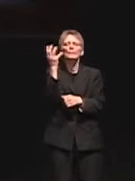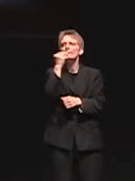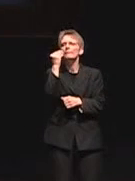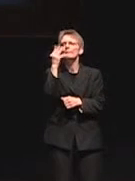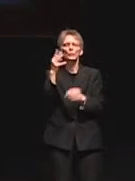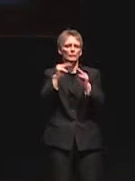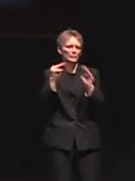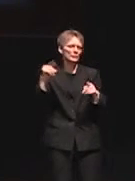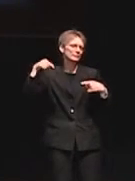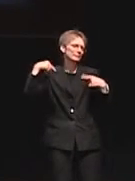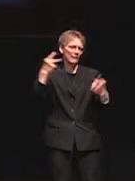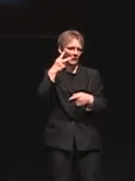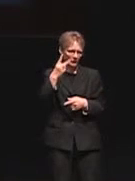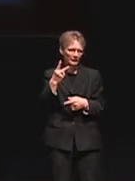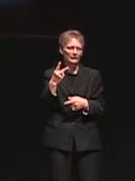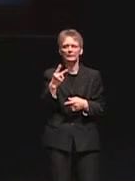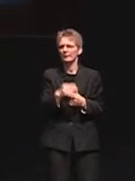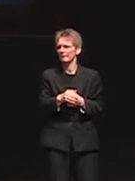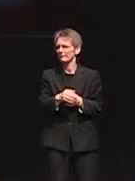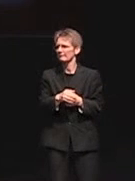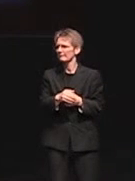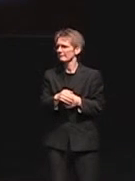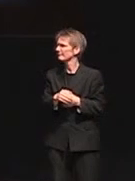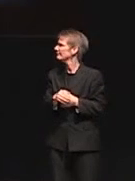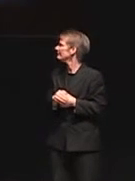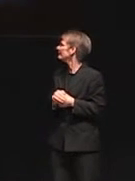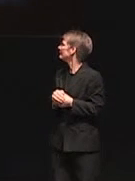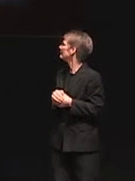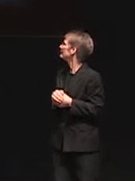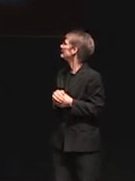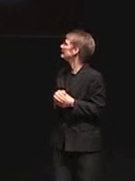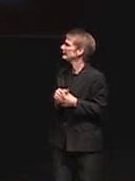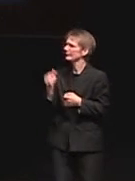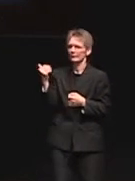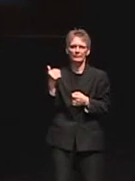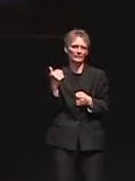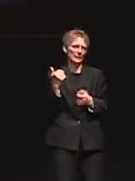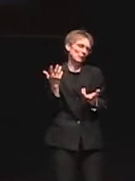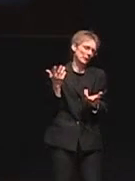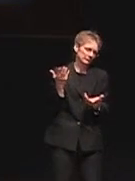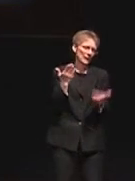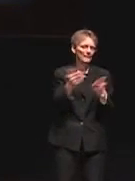I've ever seen, and I work at the Newark Museum, but this museum is probably second to the